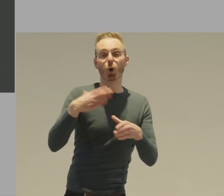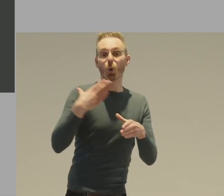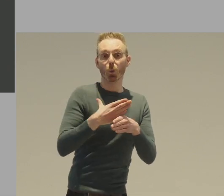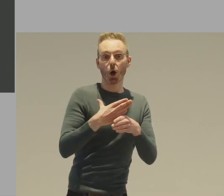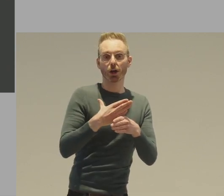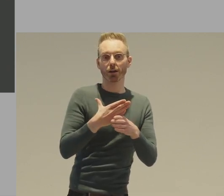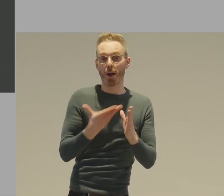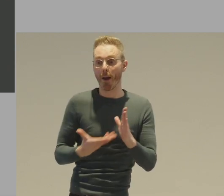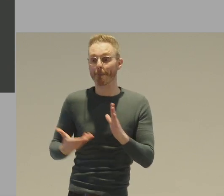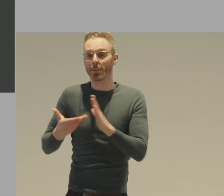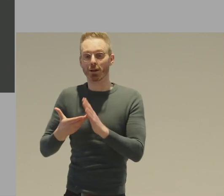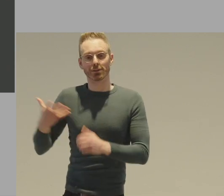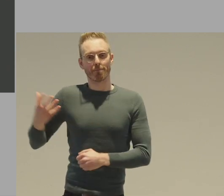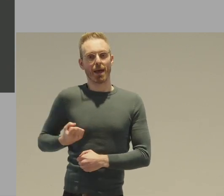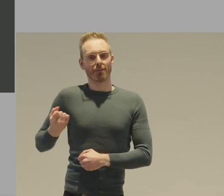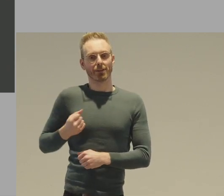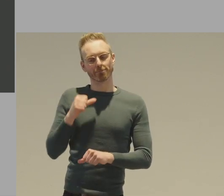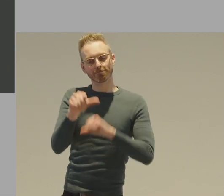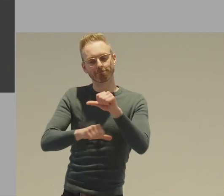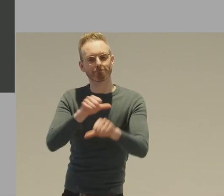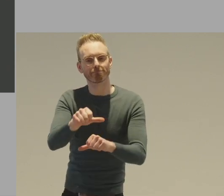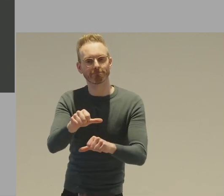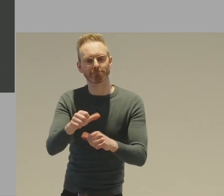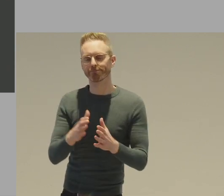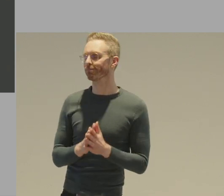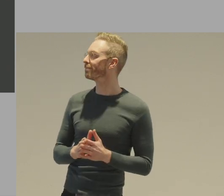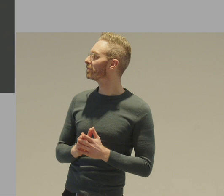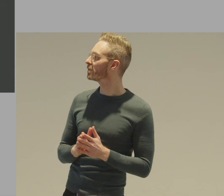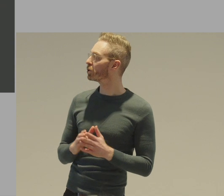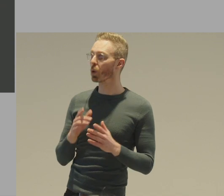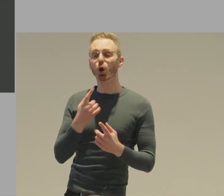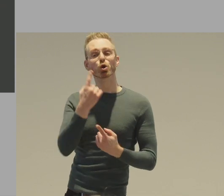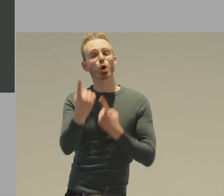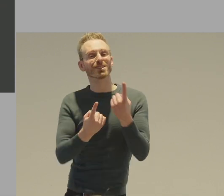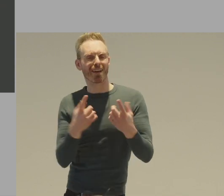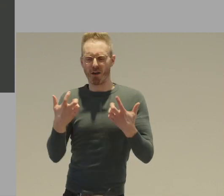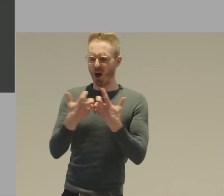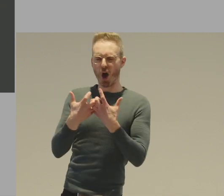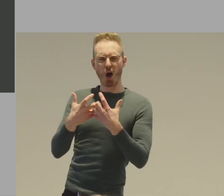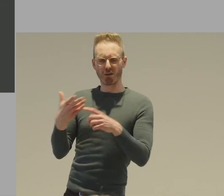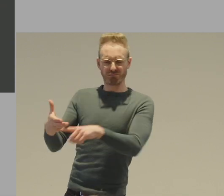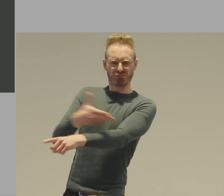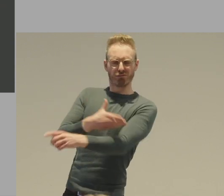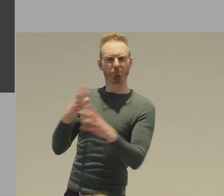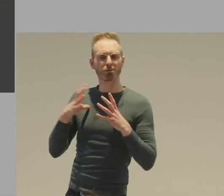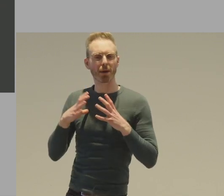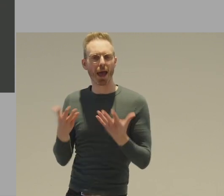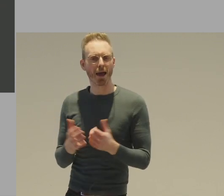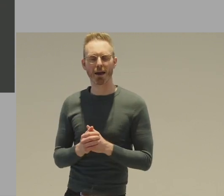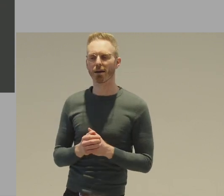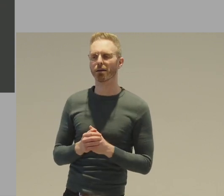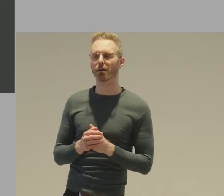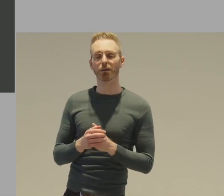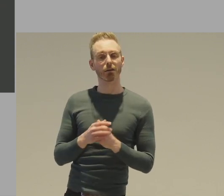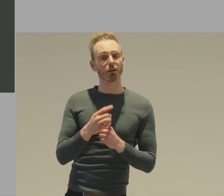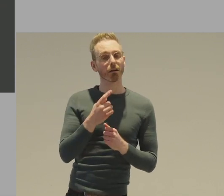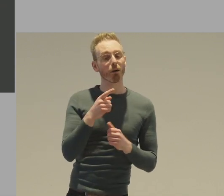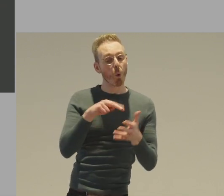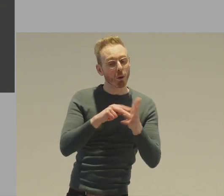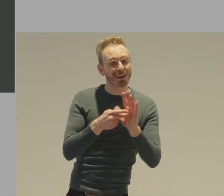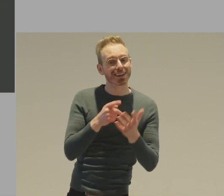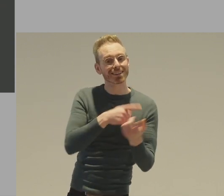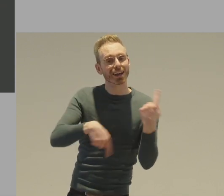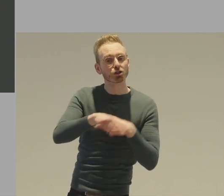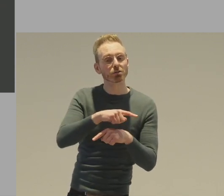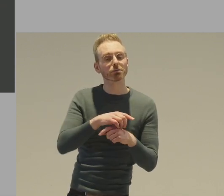The first thing to say, if you're an organization supporting someone or if you're a disabled person yourself, is understand the different benefits. There are a few different kinds. Some